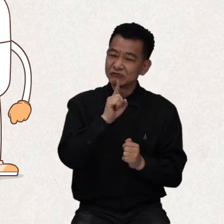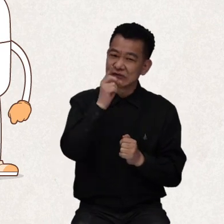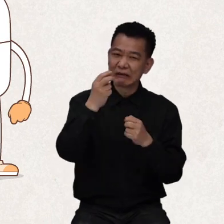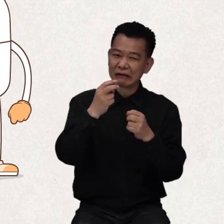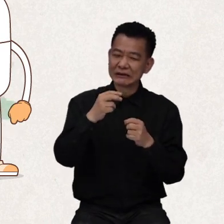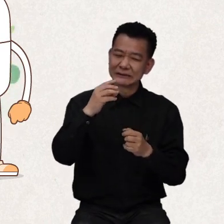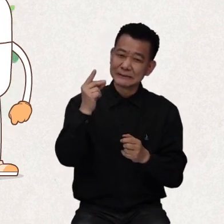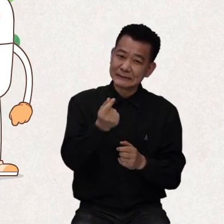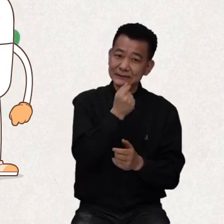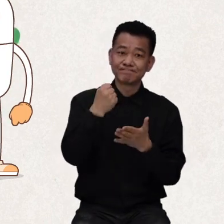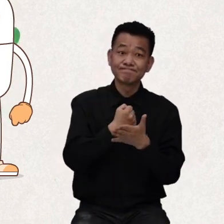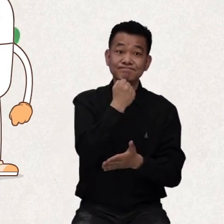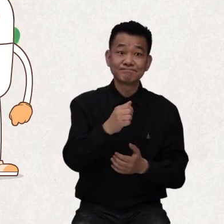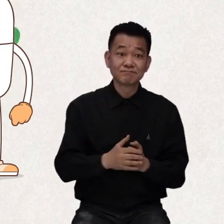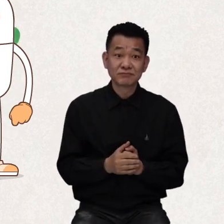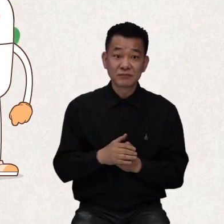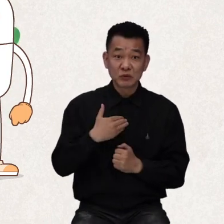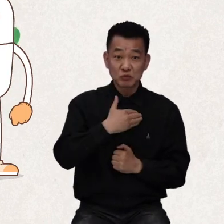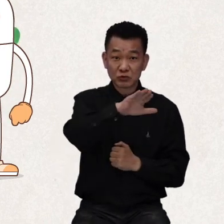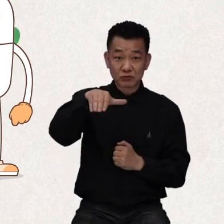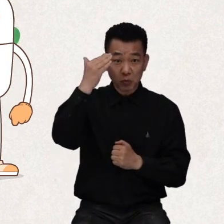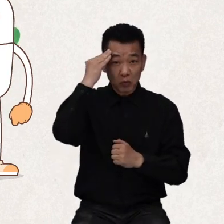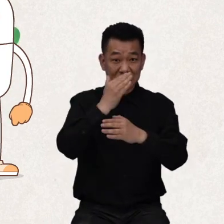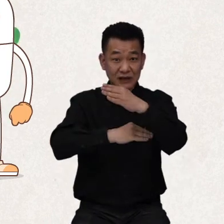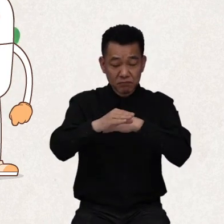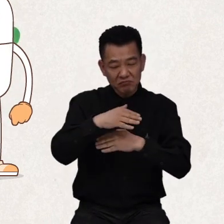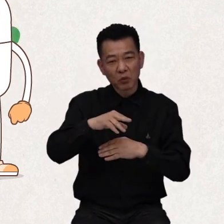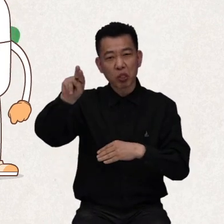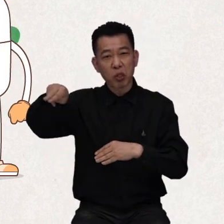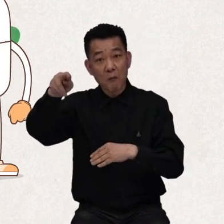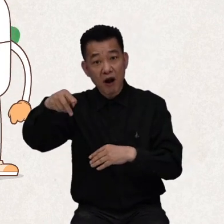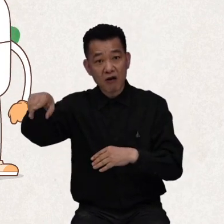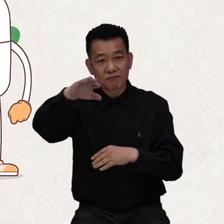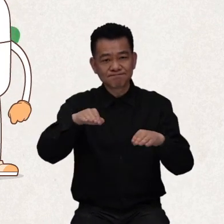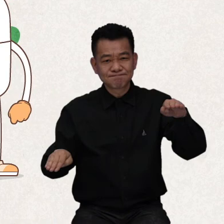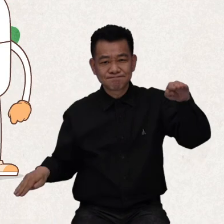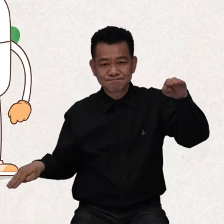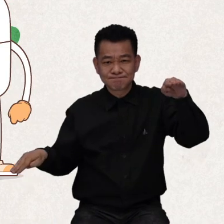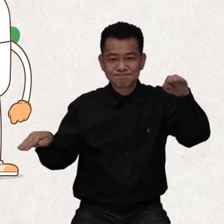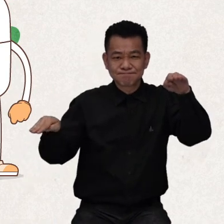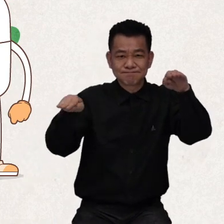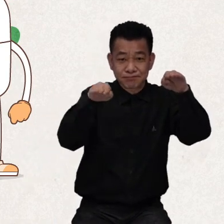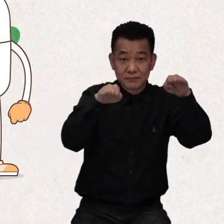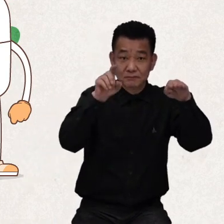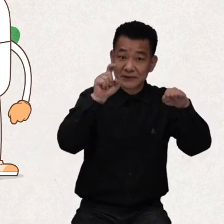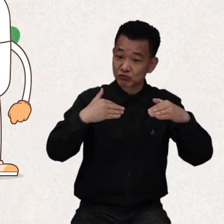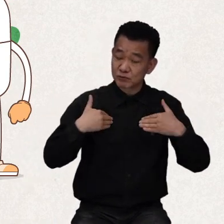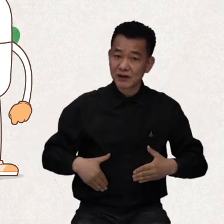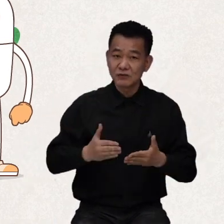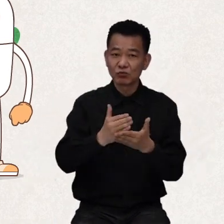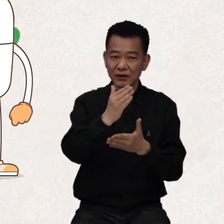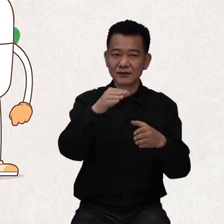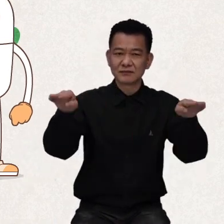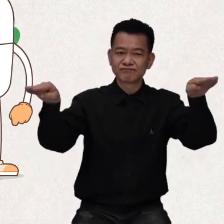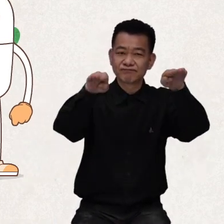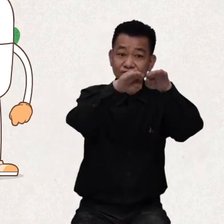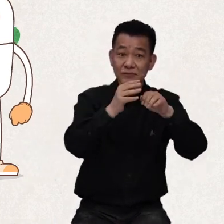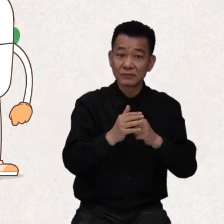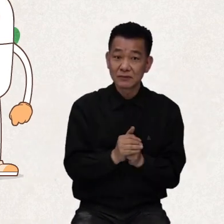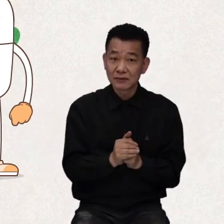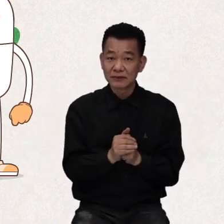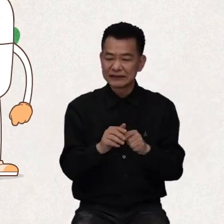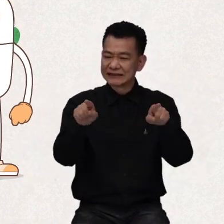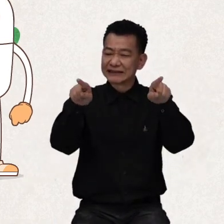really bad. Regardless of having disability or not, we all have equal human rights. We should all